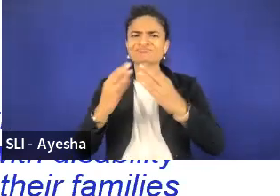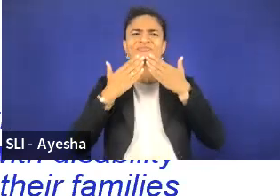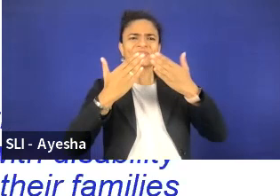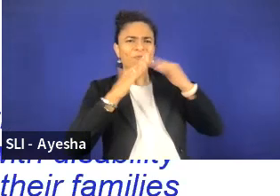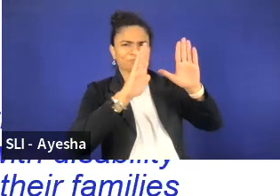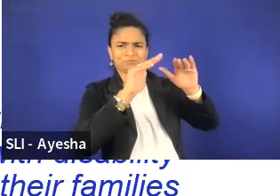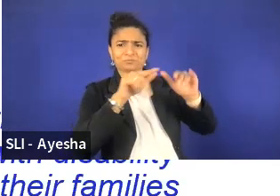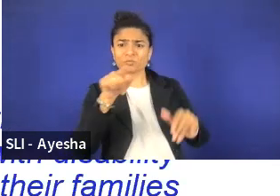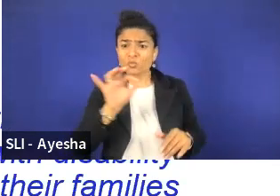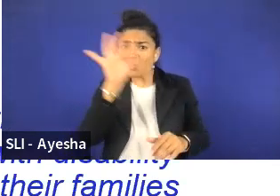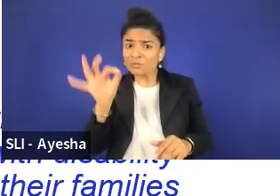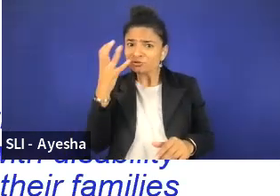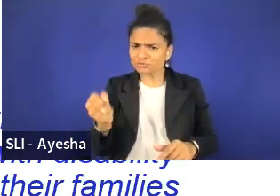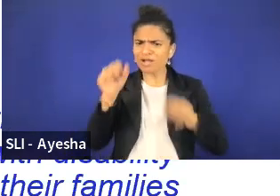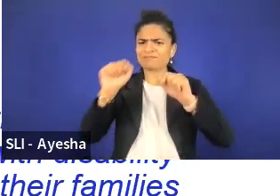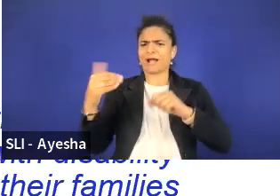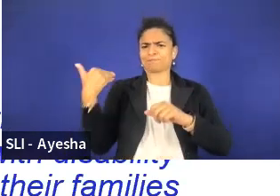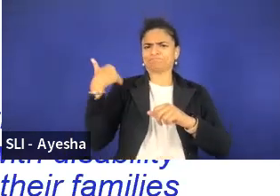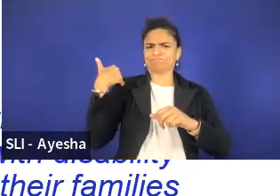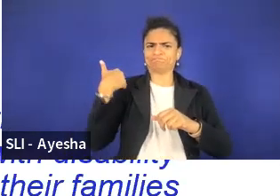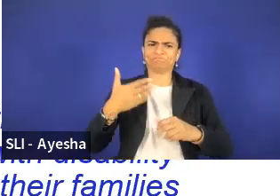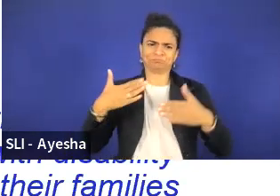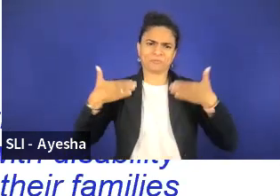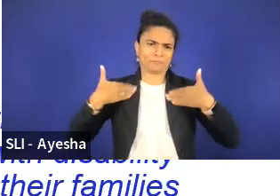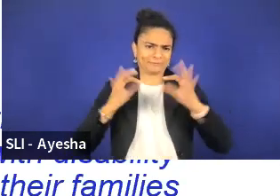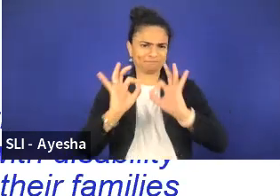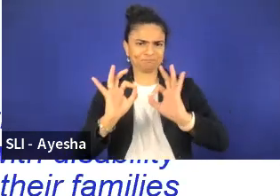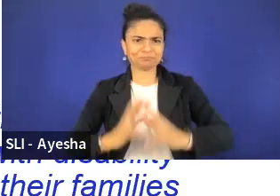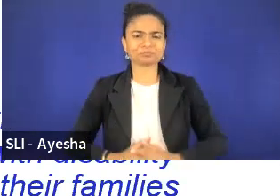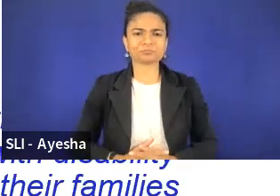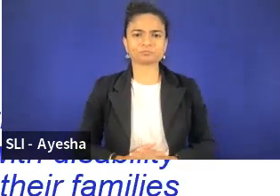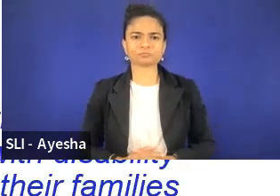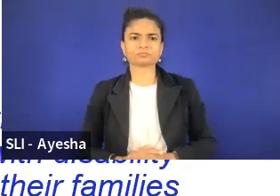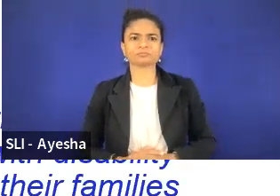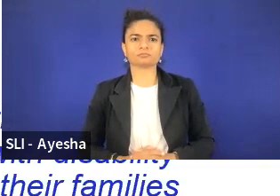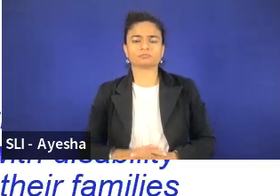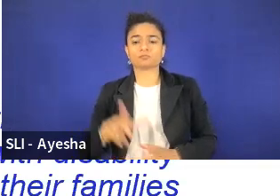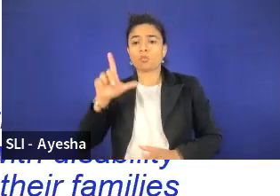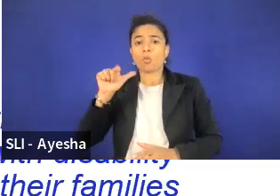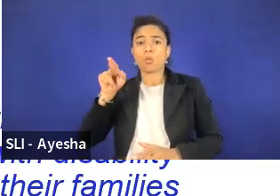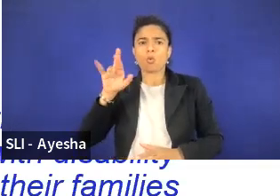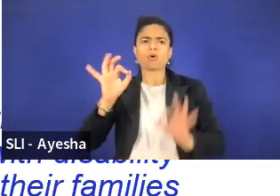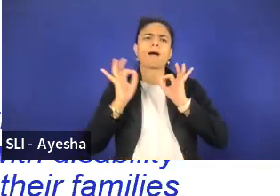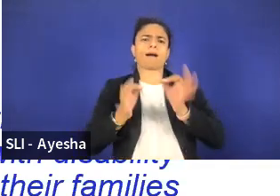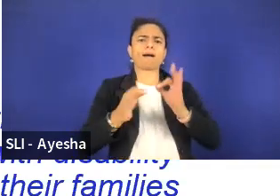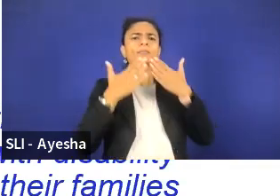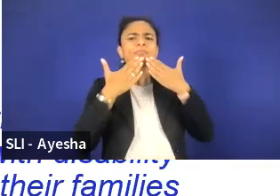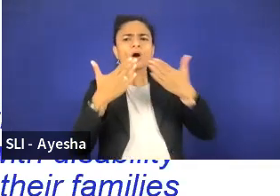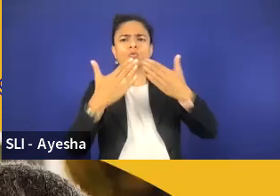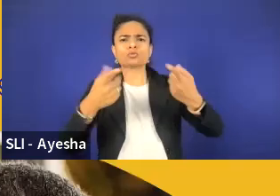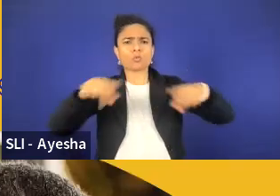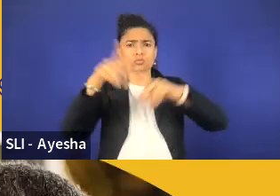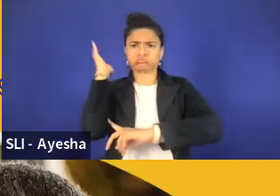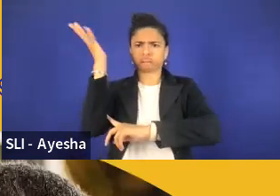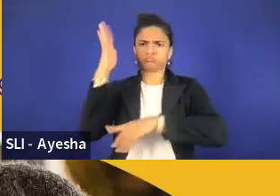Many thanks for the presentation. It's really interesting to hear about how the steps you're making towards